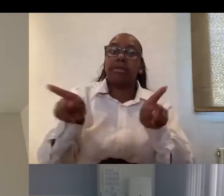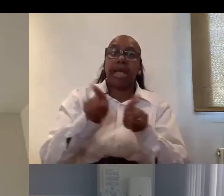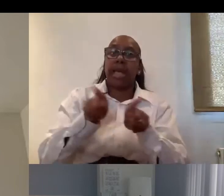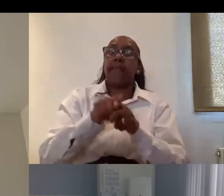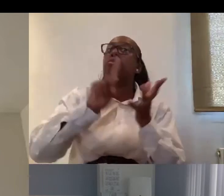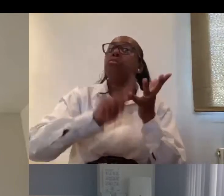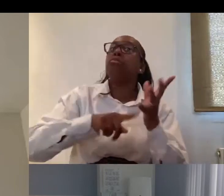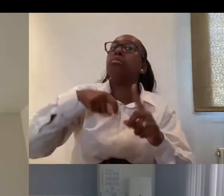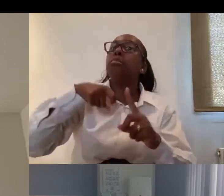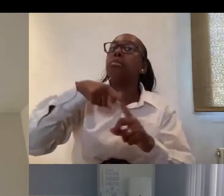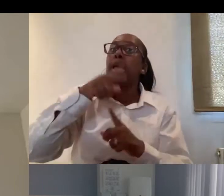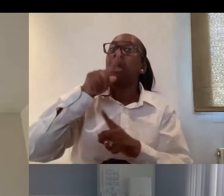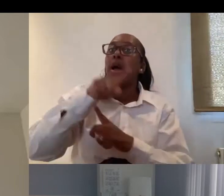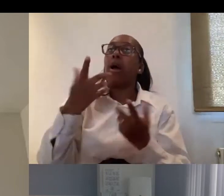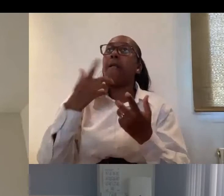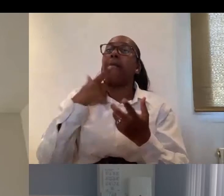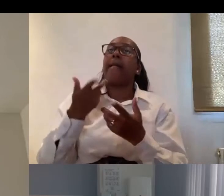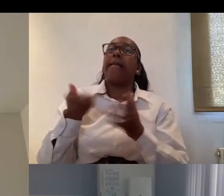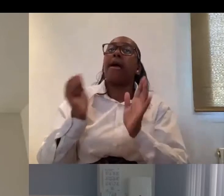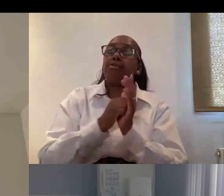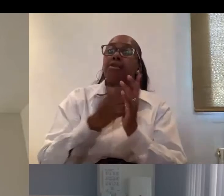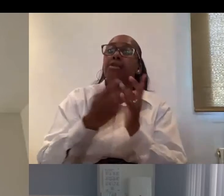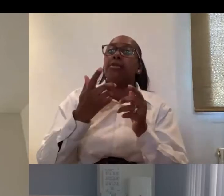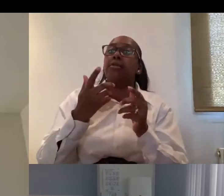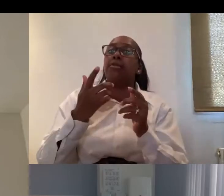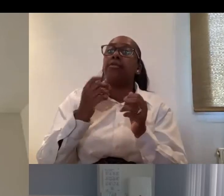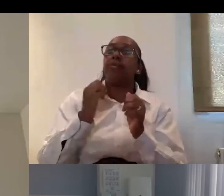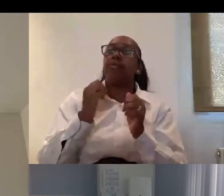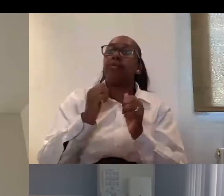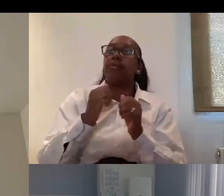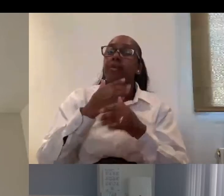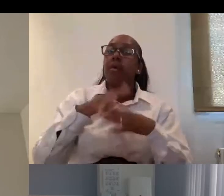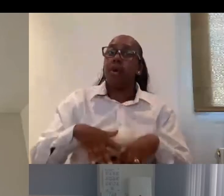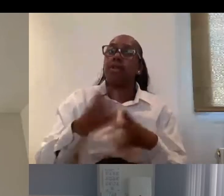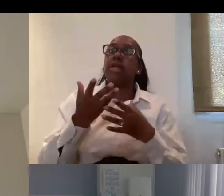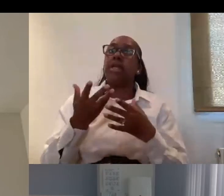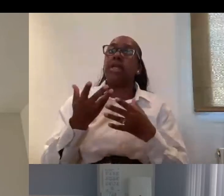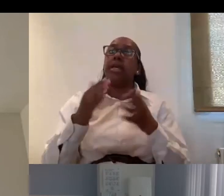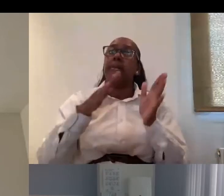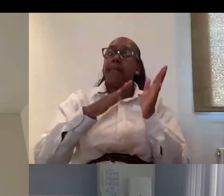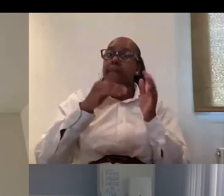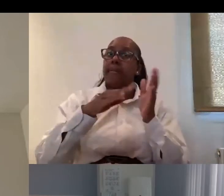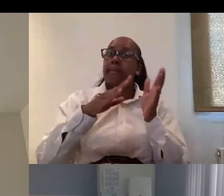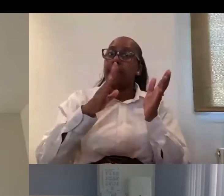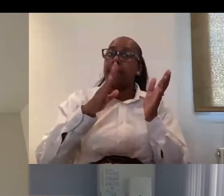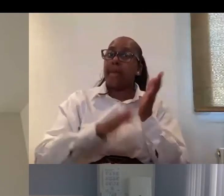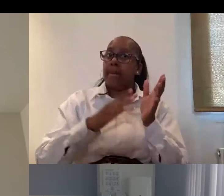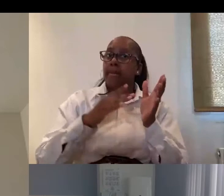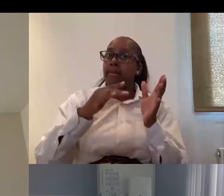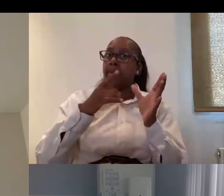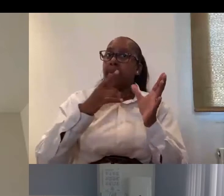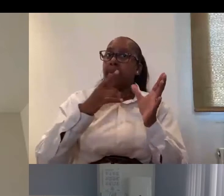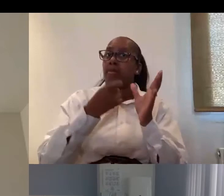the UK by our approval body. They're called the MHRA, Medicines Health and Regulatory Agency, and they